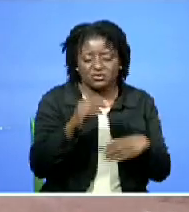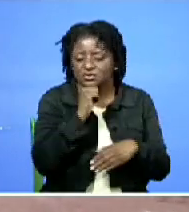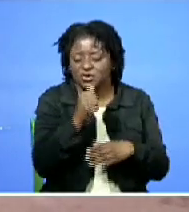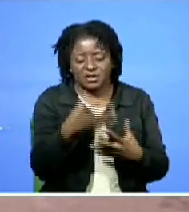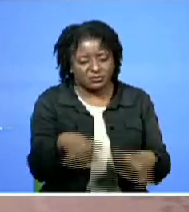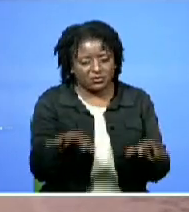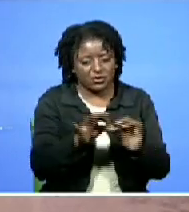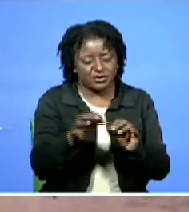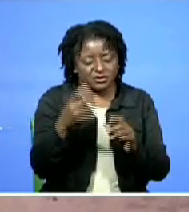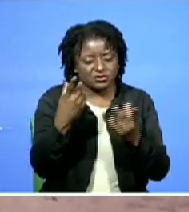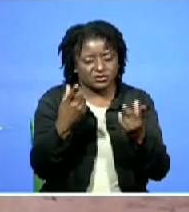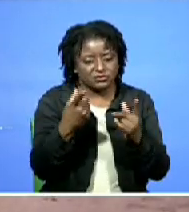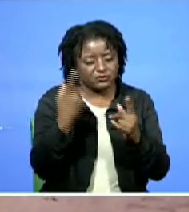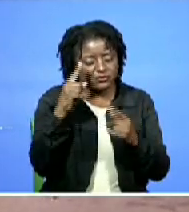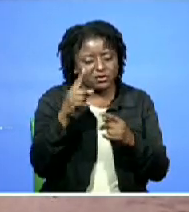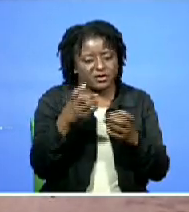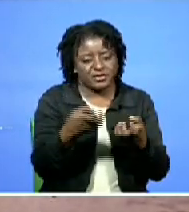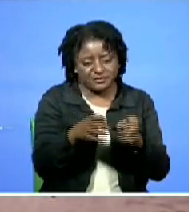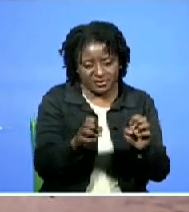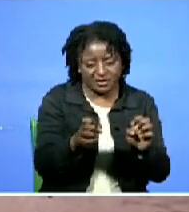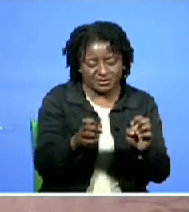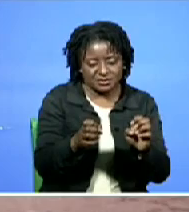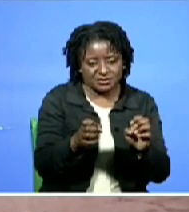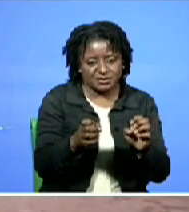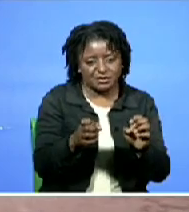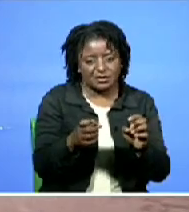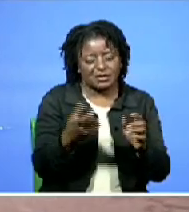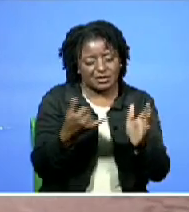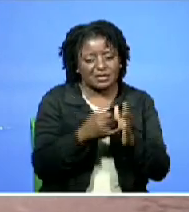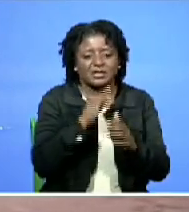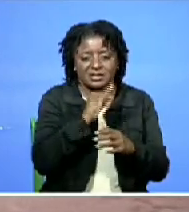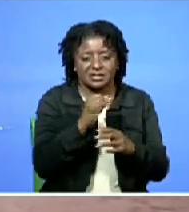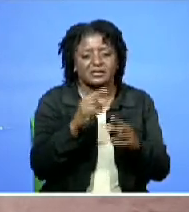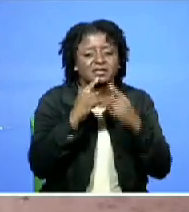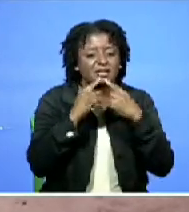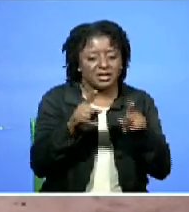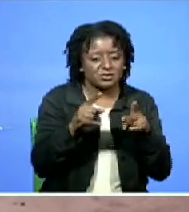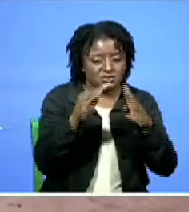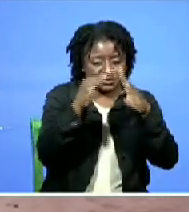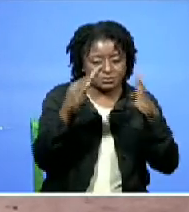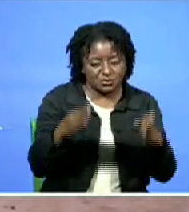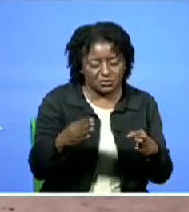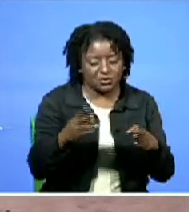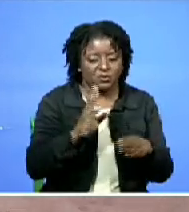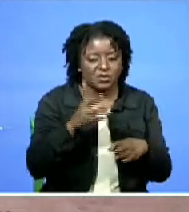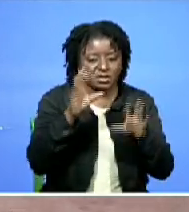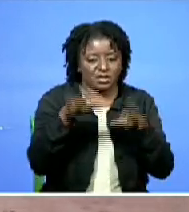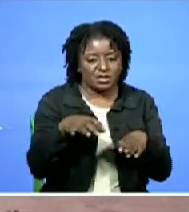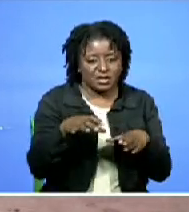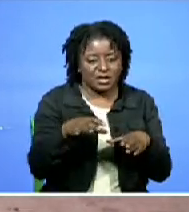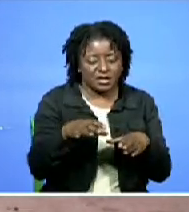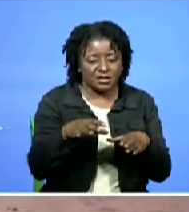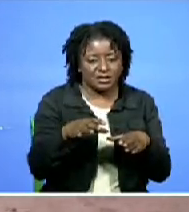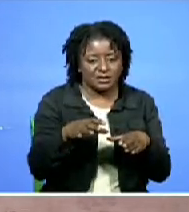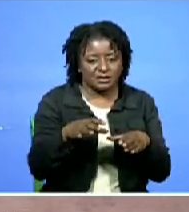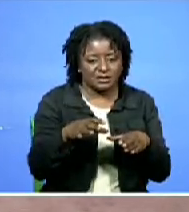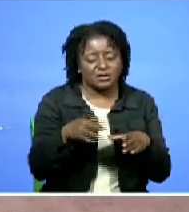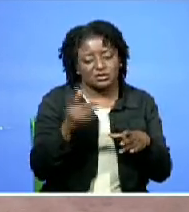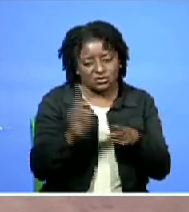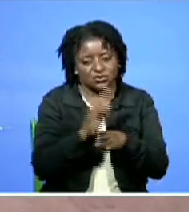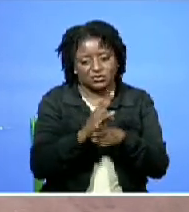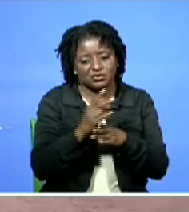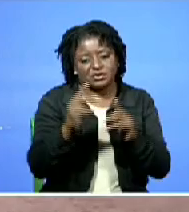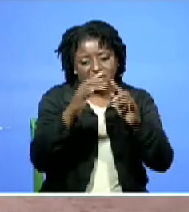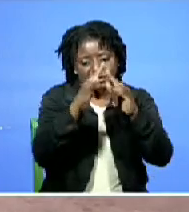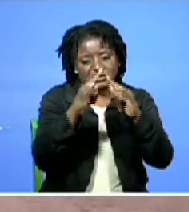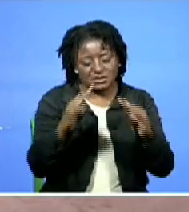for us to execute the event. It is an announcer's booth. We have the ability to augment that with tenting. But the key